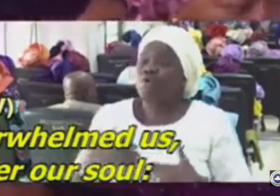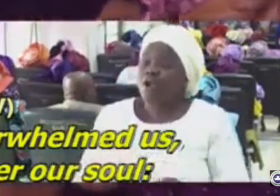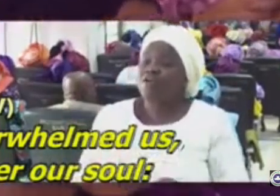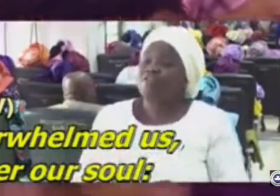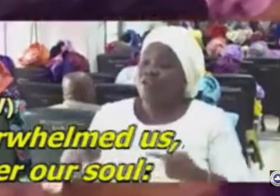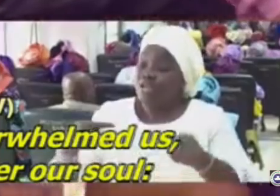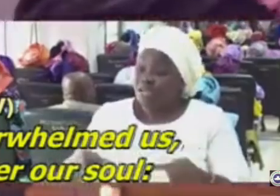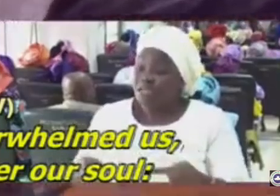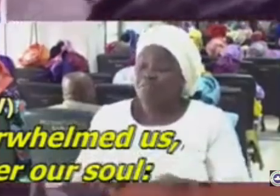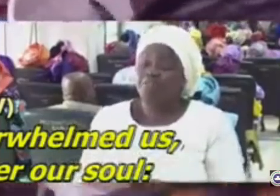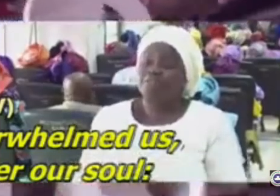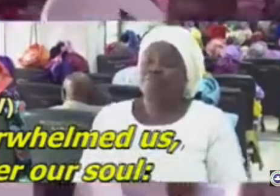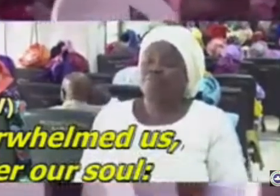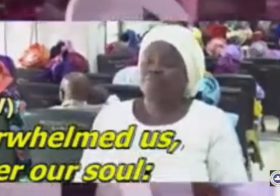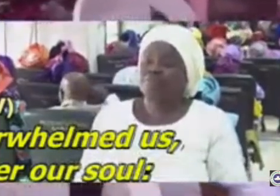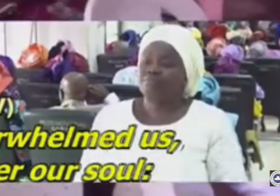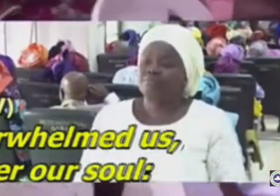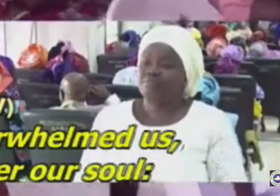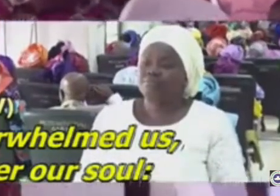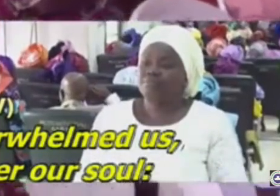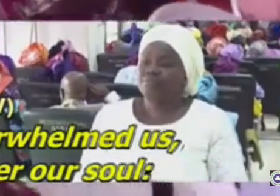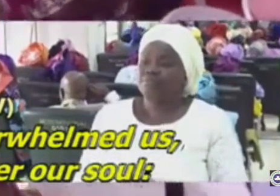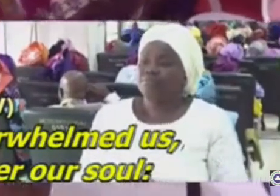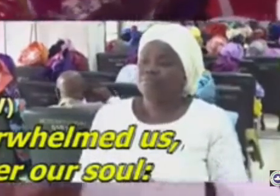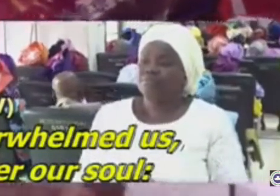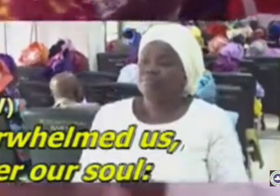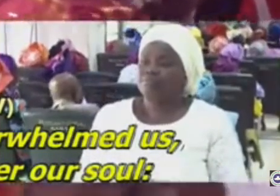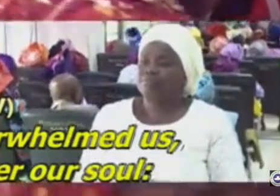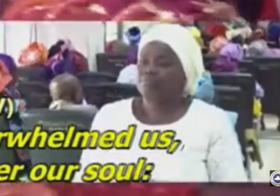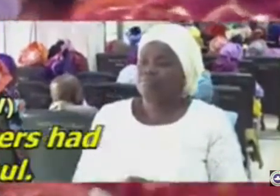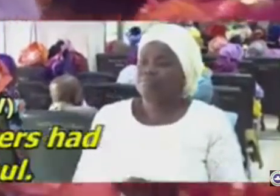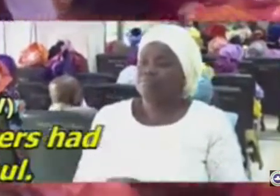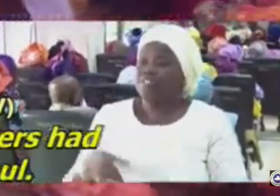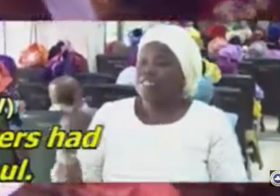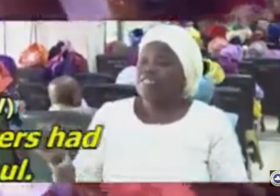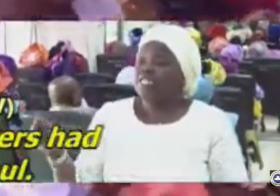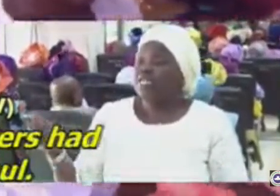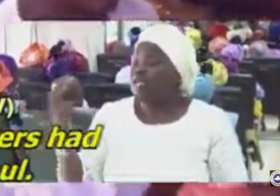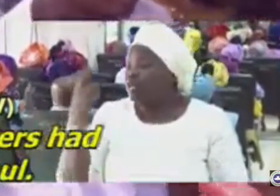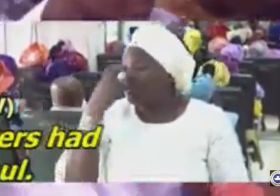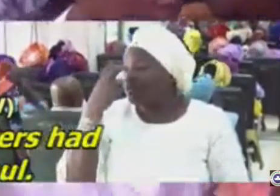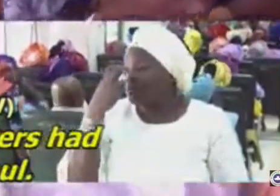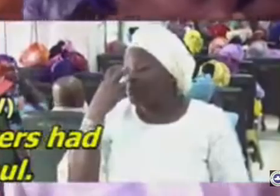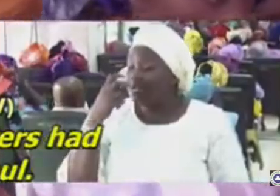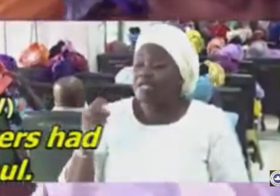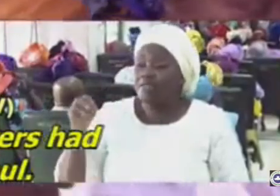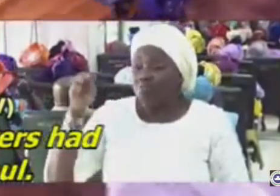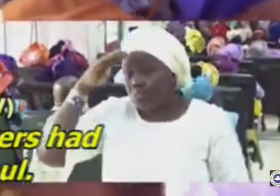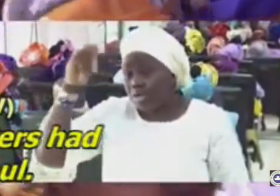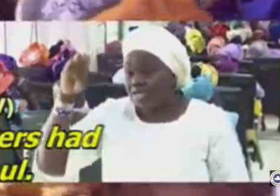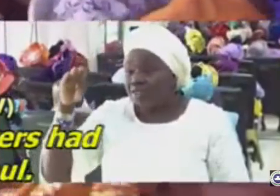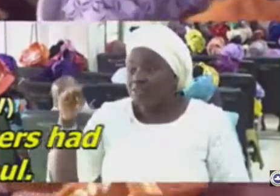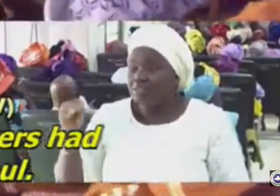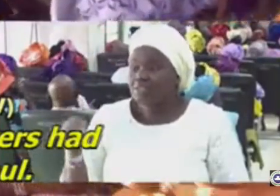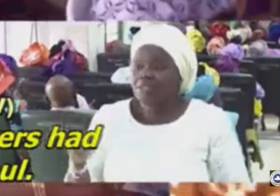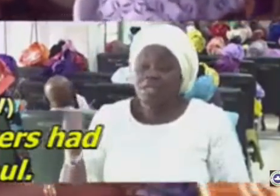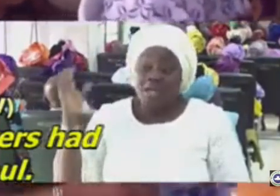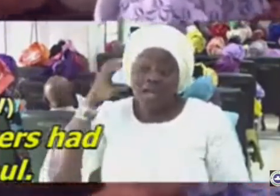begging. And then he heard that Jesus was passing by, and he was crying to Jesus for mercy. To